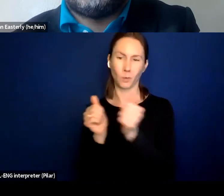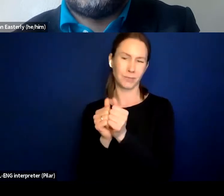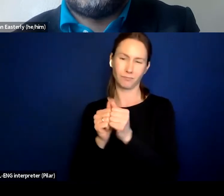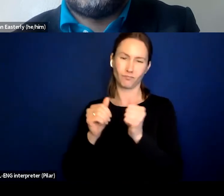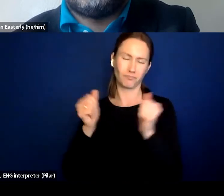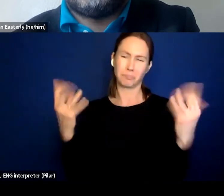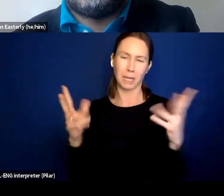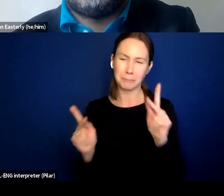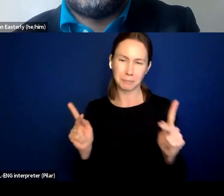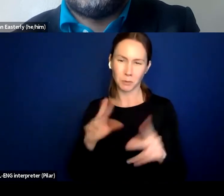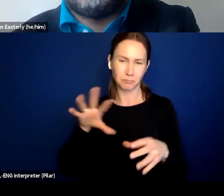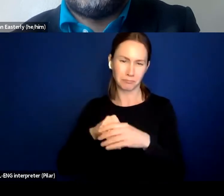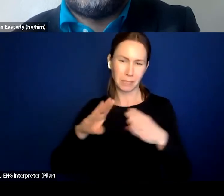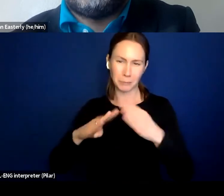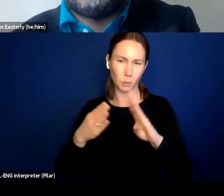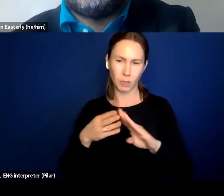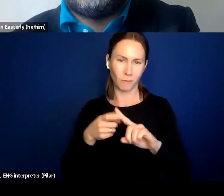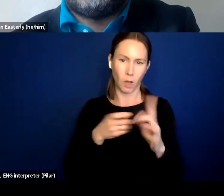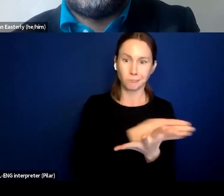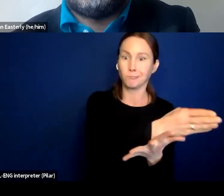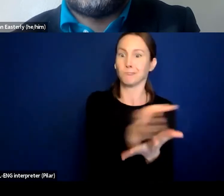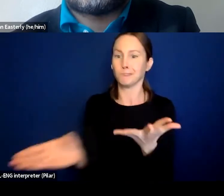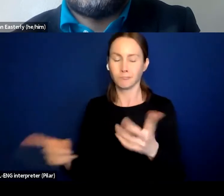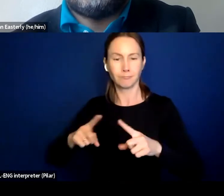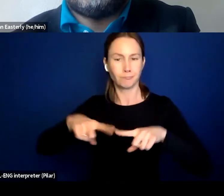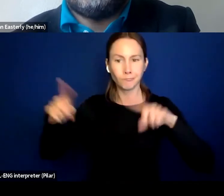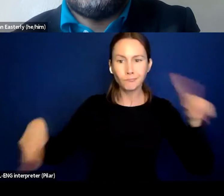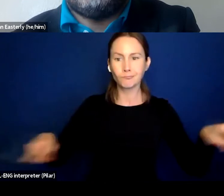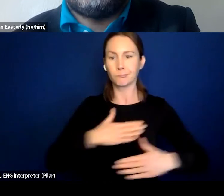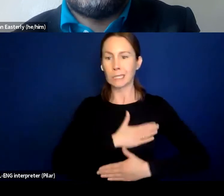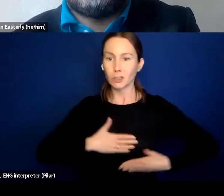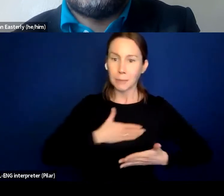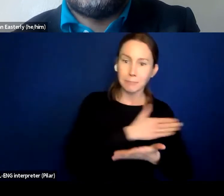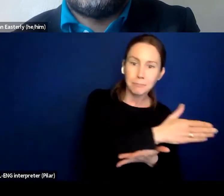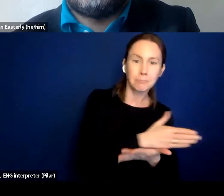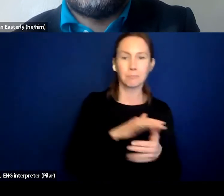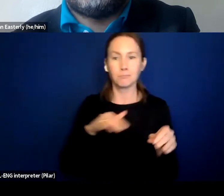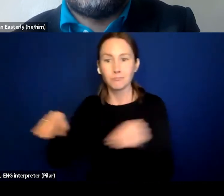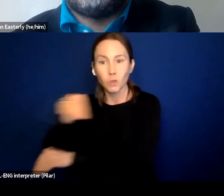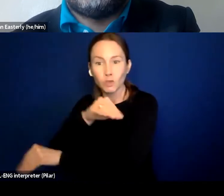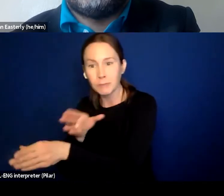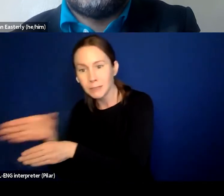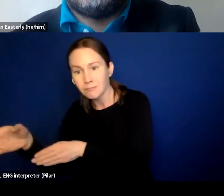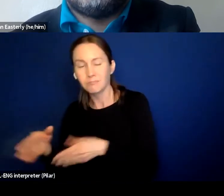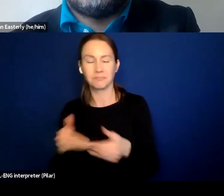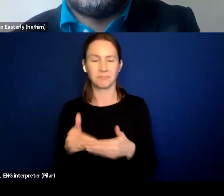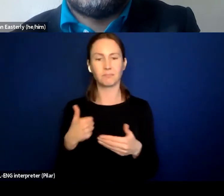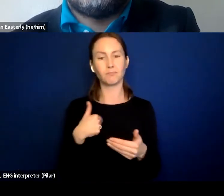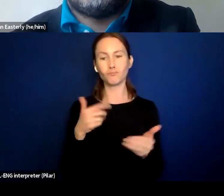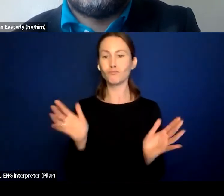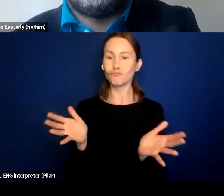of people in our community across all of these different entertainment and movement sectors. And I was speaking